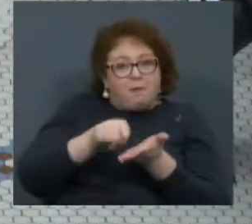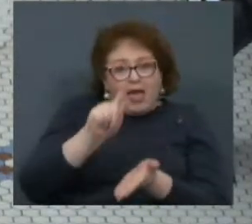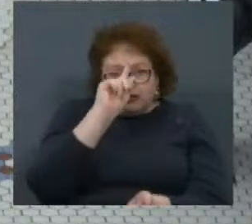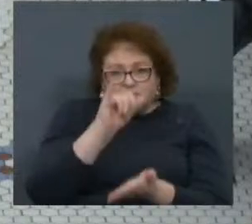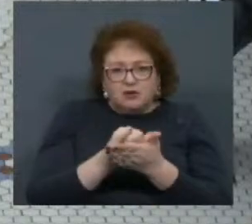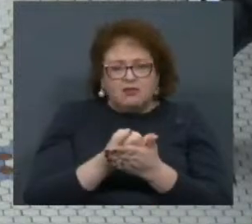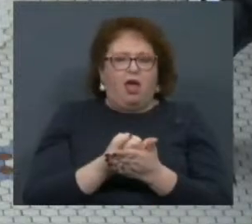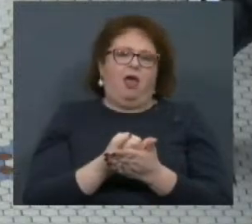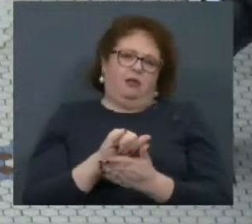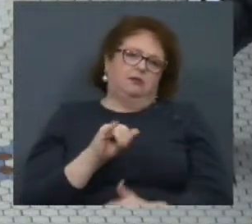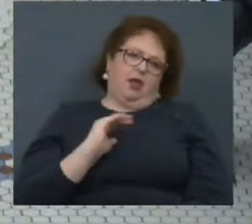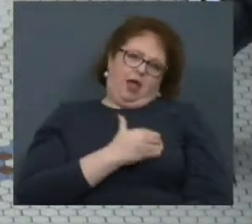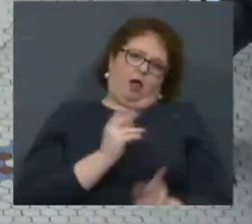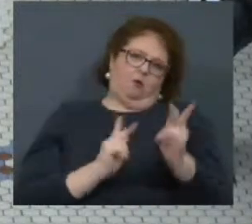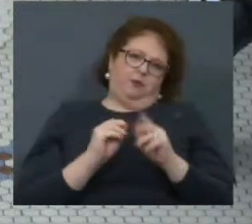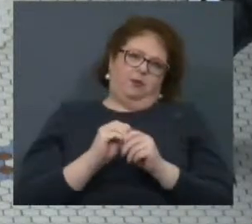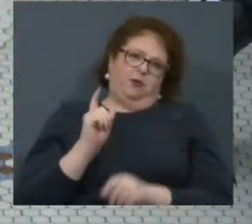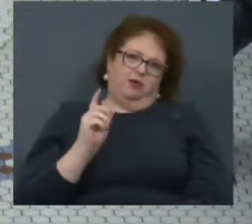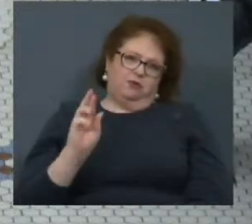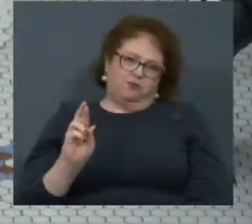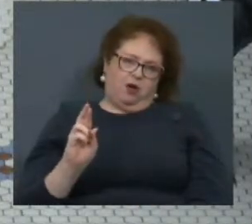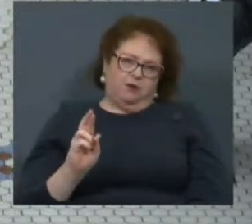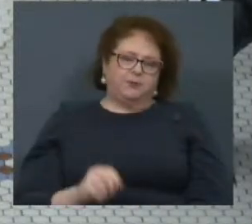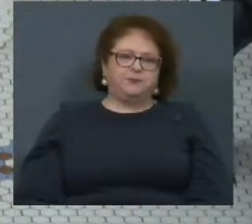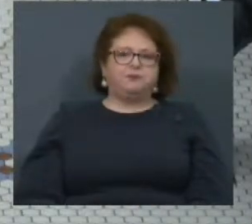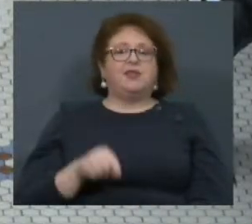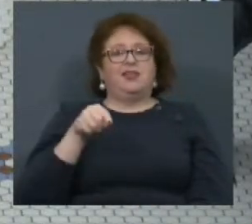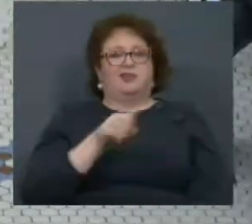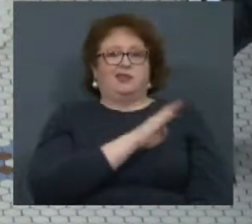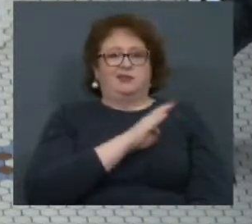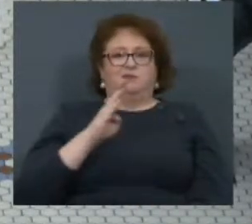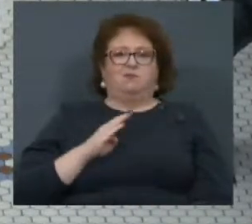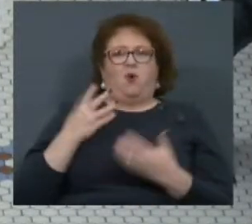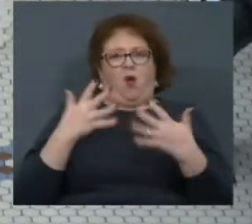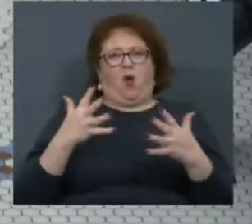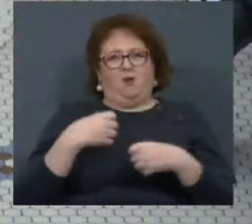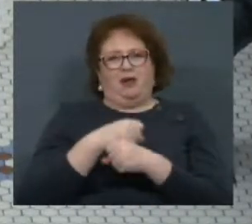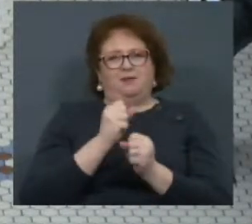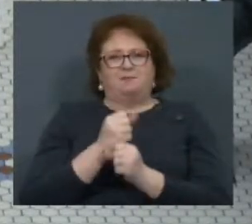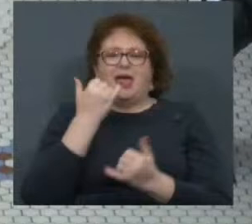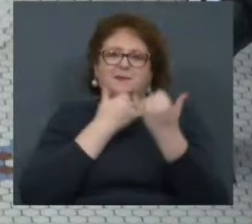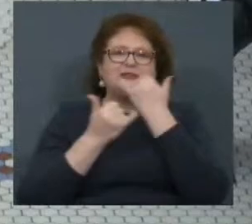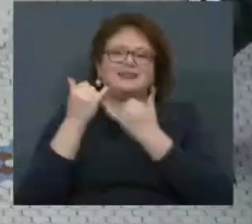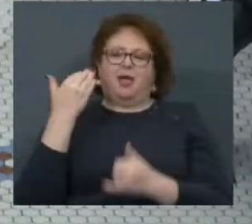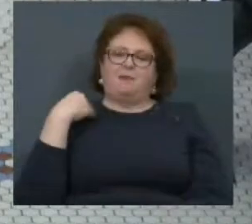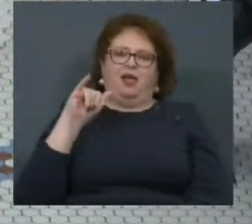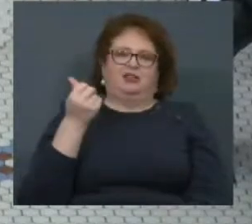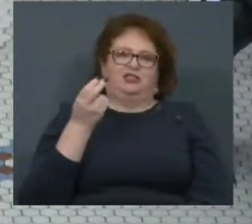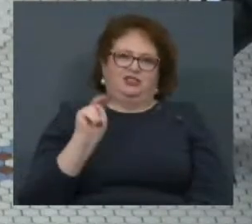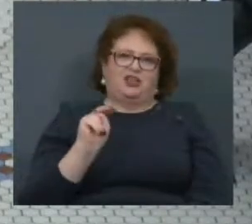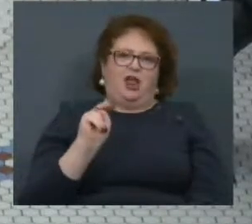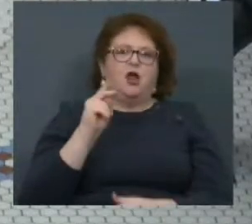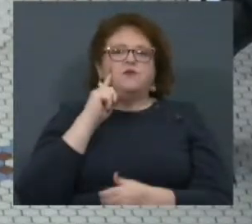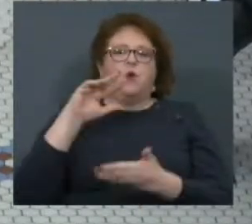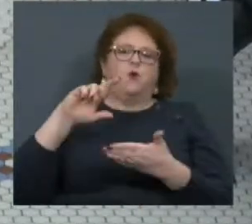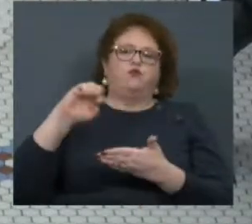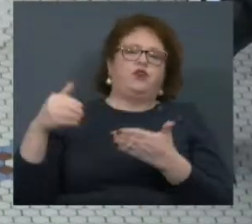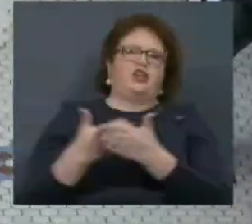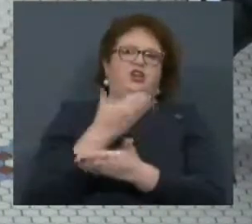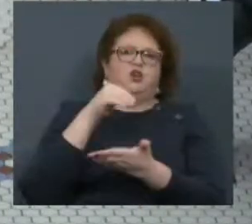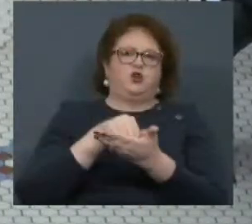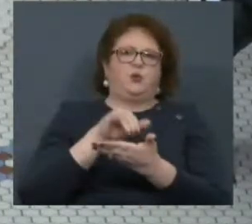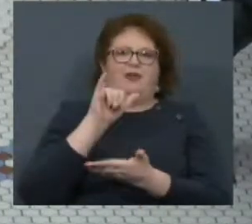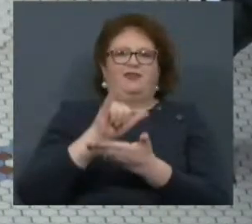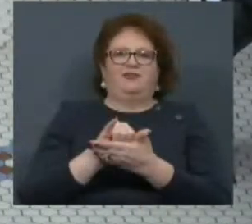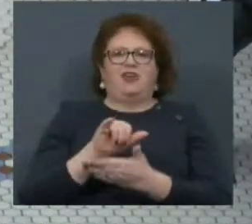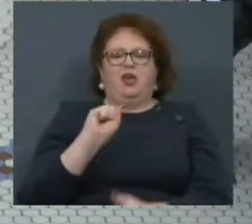others have already pointed out, made what I consider to be the mistake in January of unanimously renewing the ShotSpotter contract, a